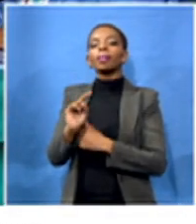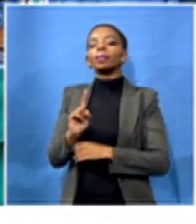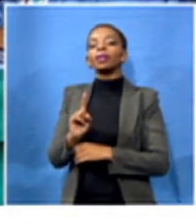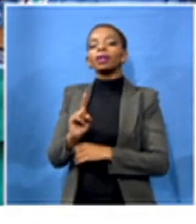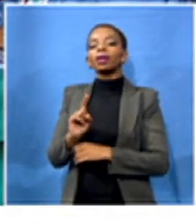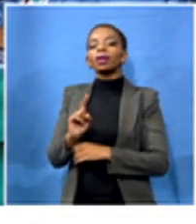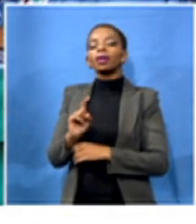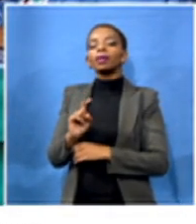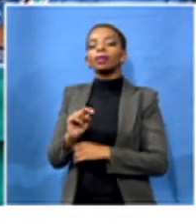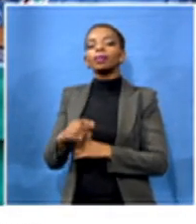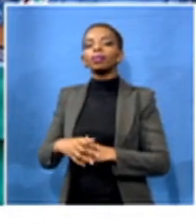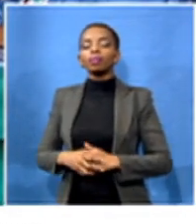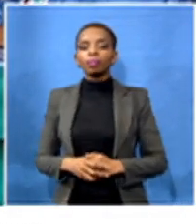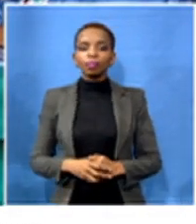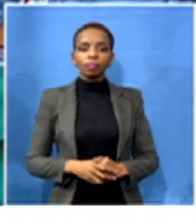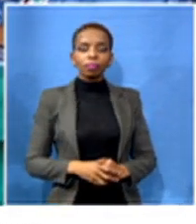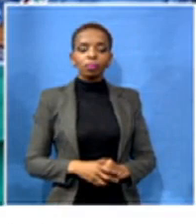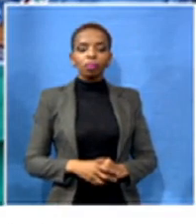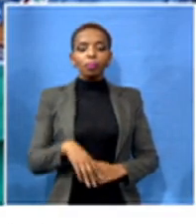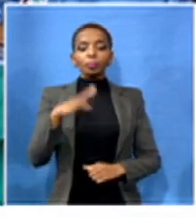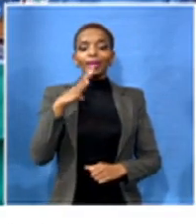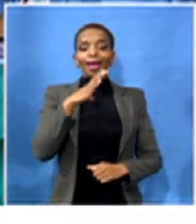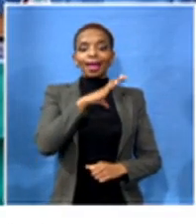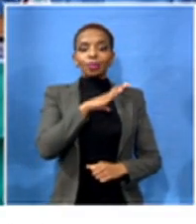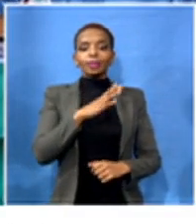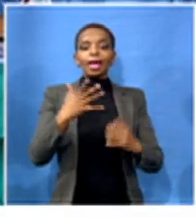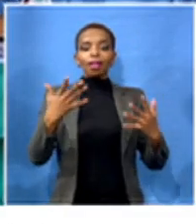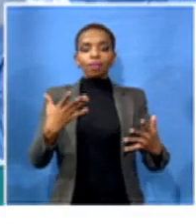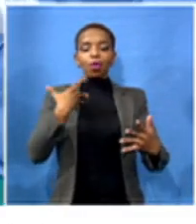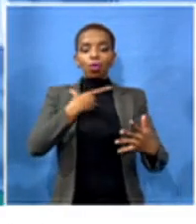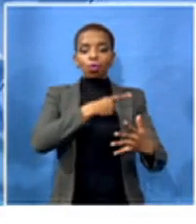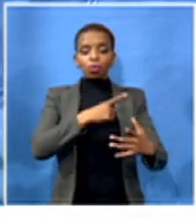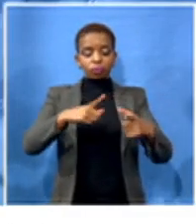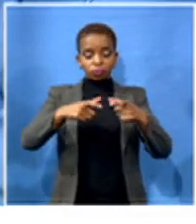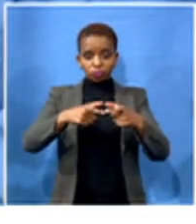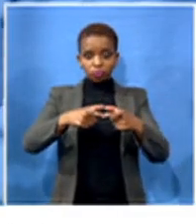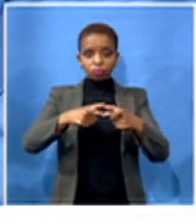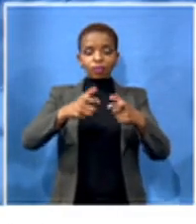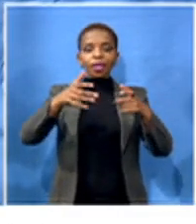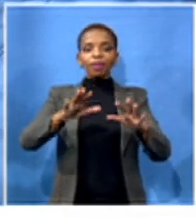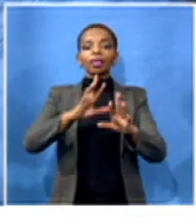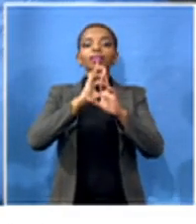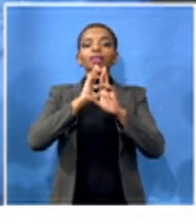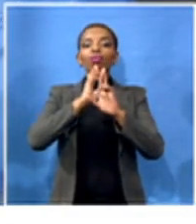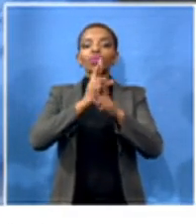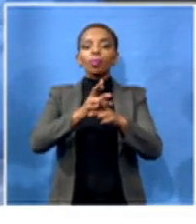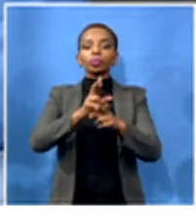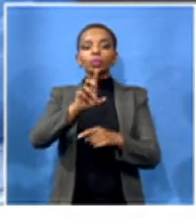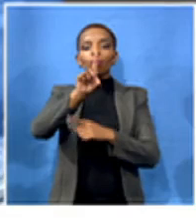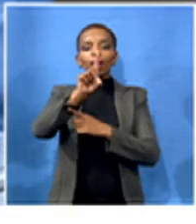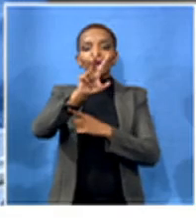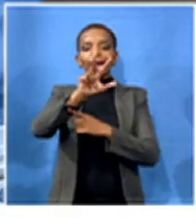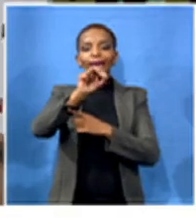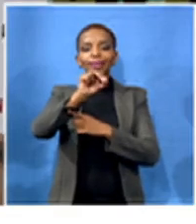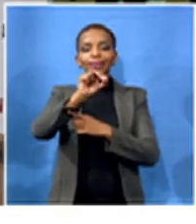So the Council for Medical Schemes reports around 180 billion rand